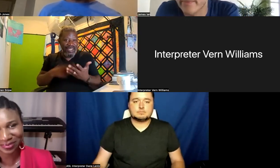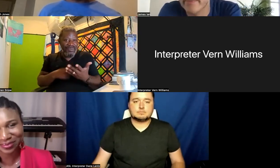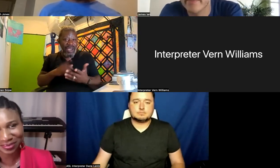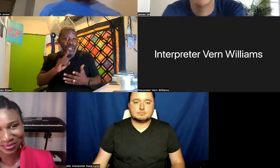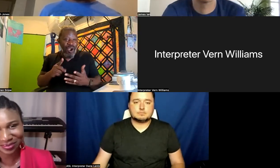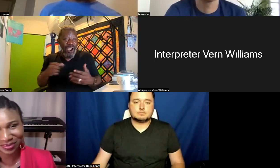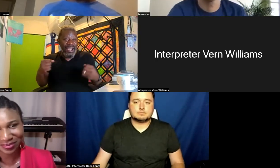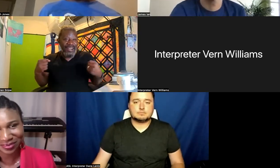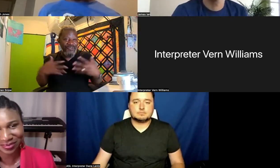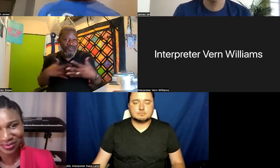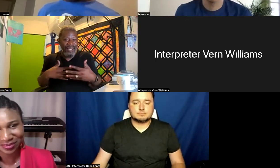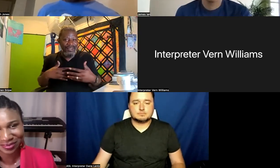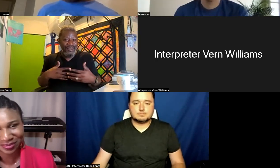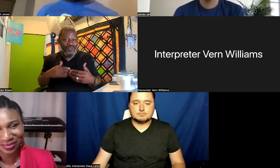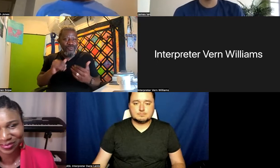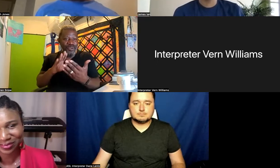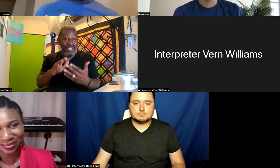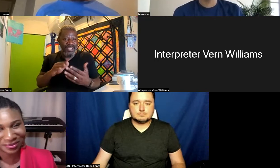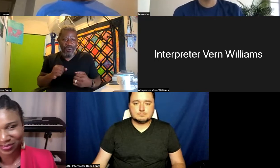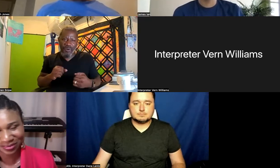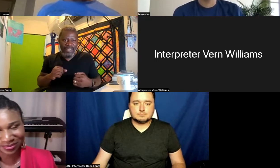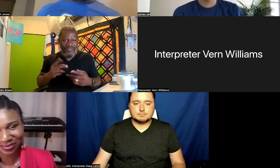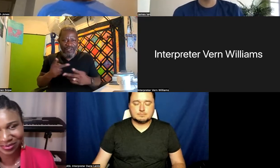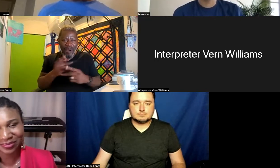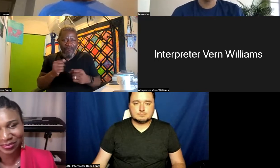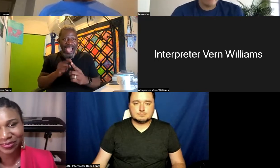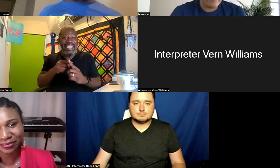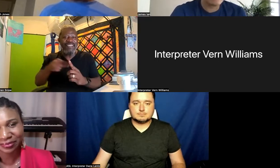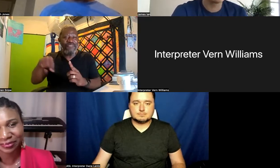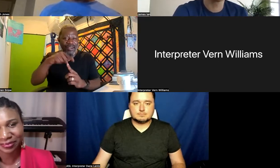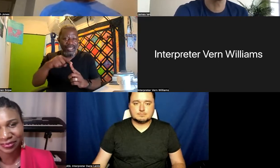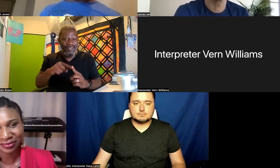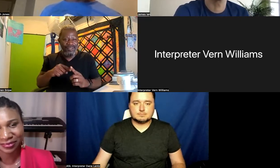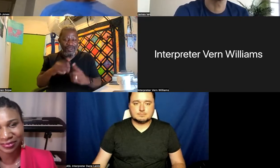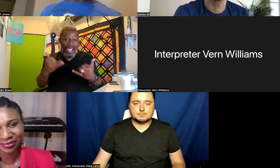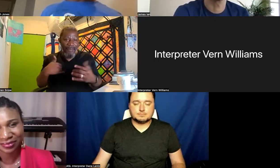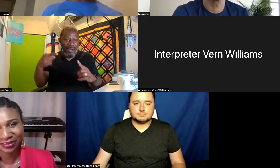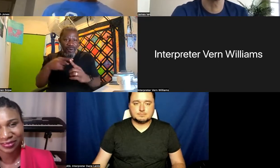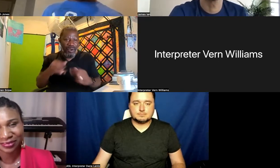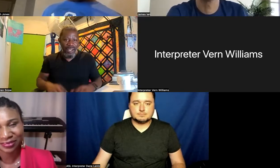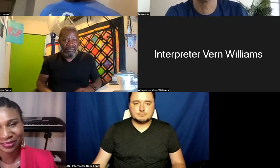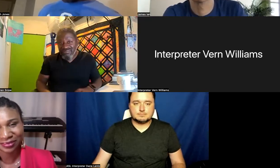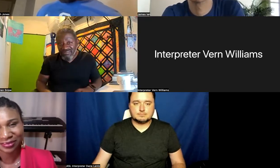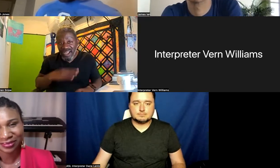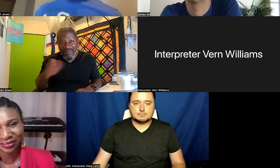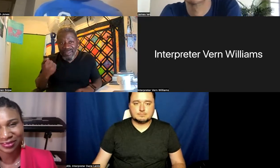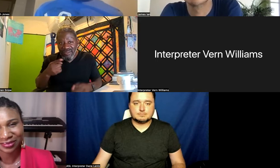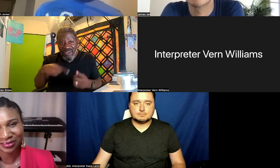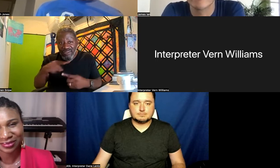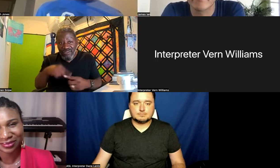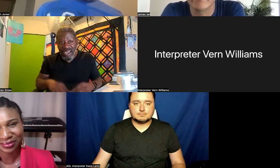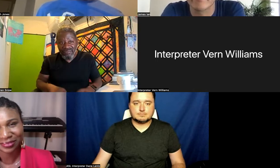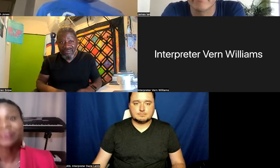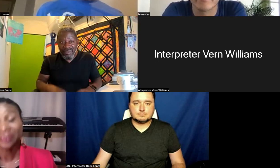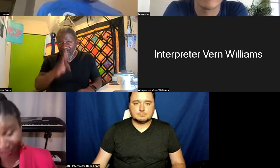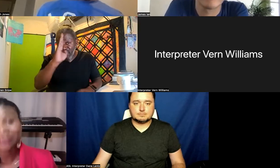disability, sometimes we are kind of afraid to approach that. So we figure out a way how to get around it. So now I'm at a point where I'm done trying to